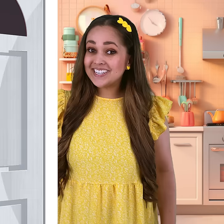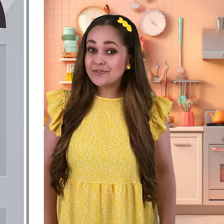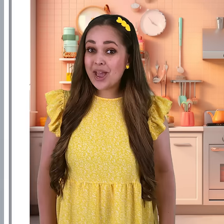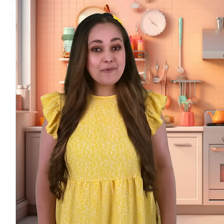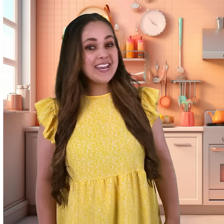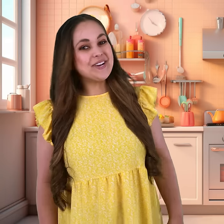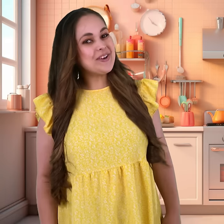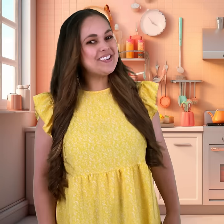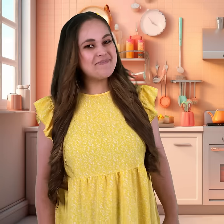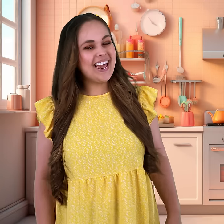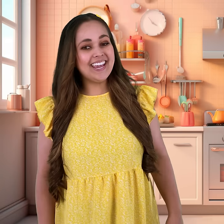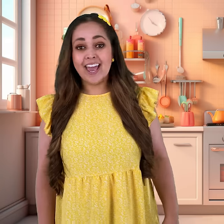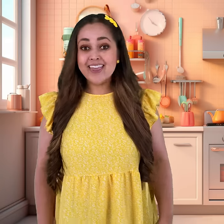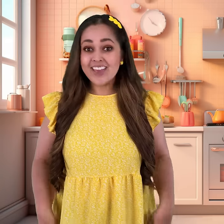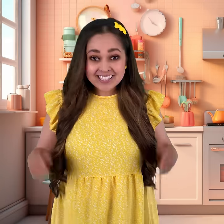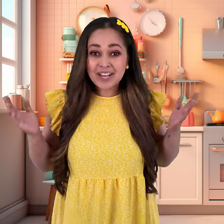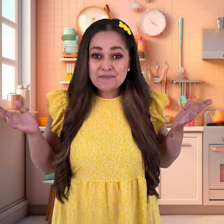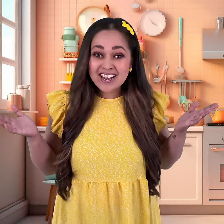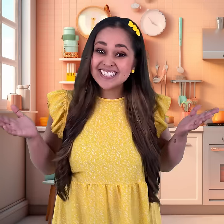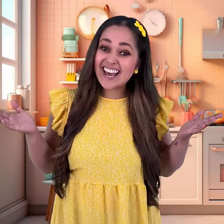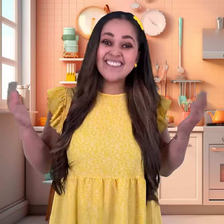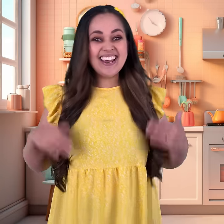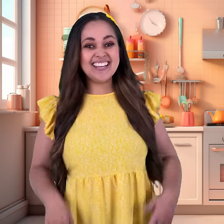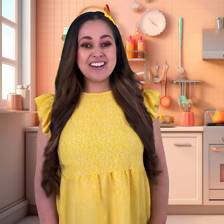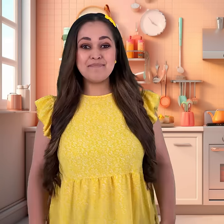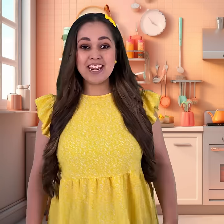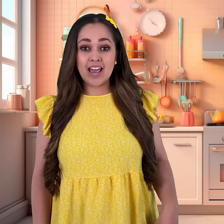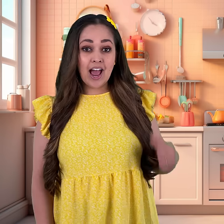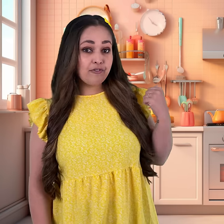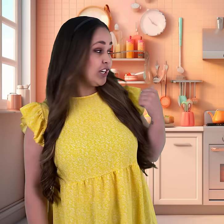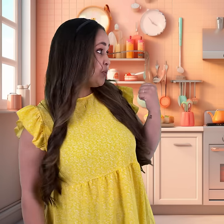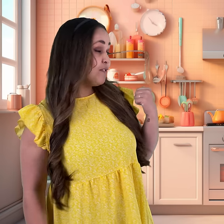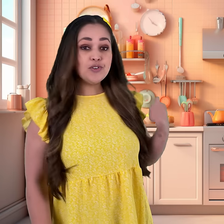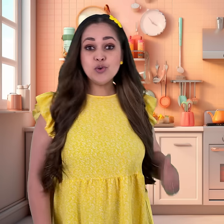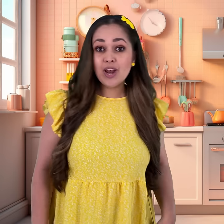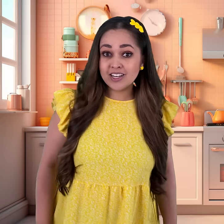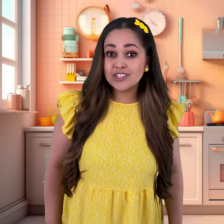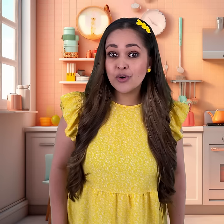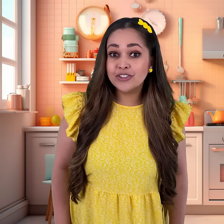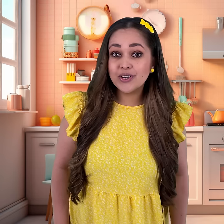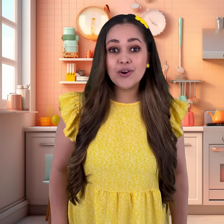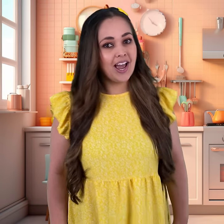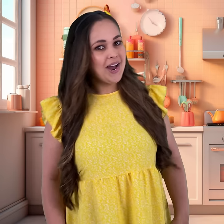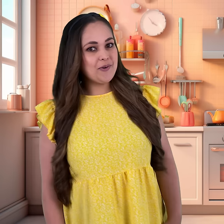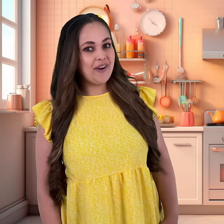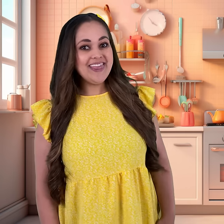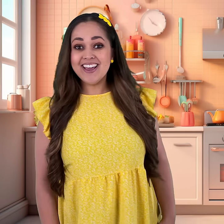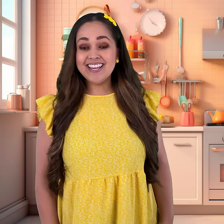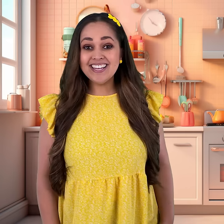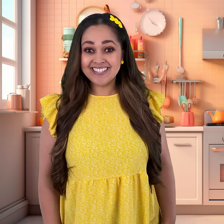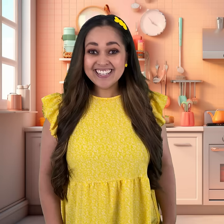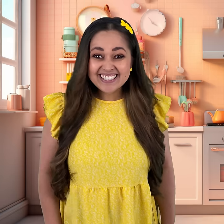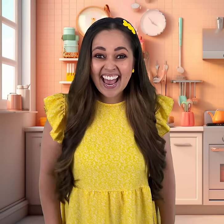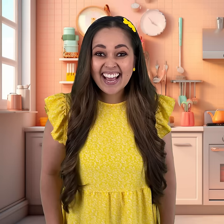This is where we cook and bake. There's so much that we can make. A fridge with food and a stove to cook. We're in